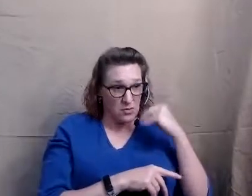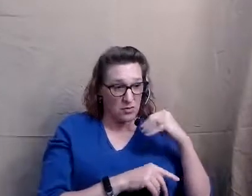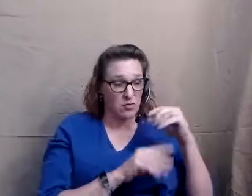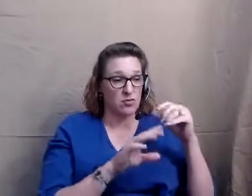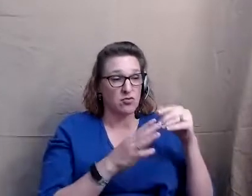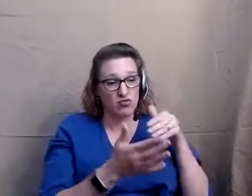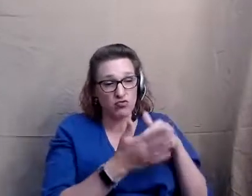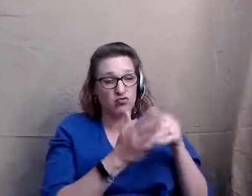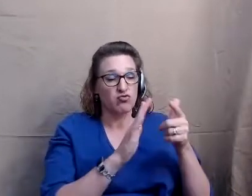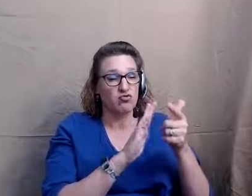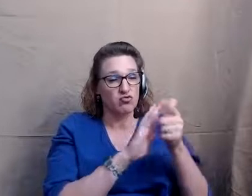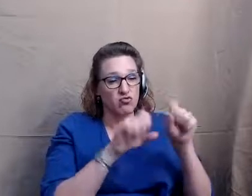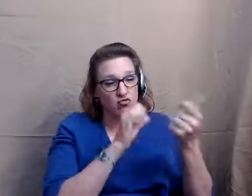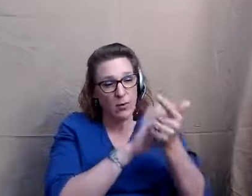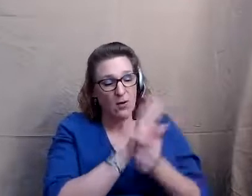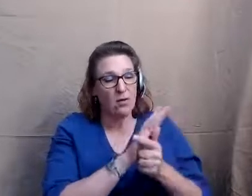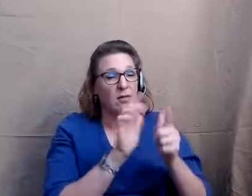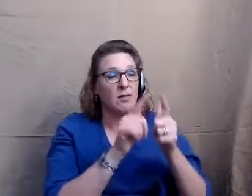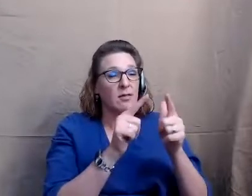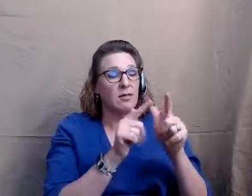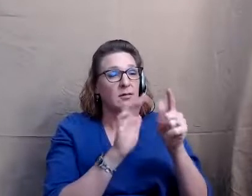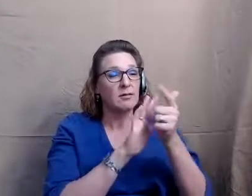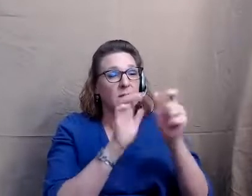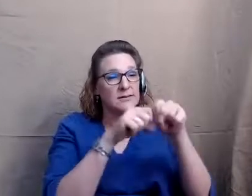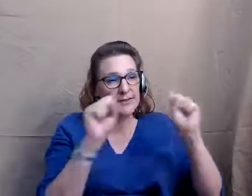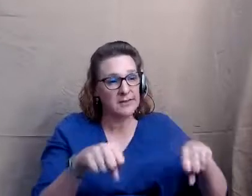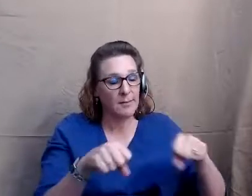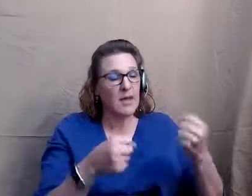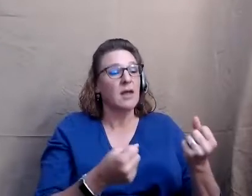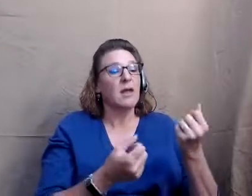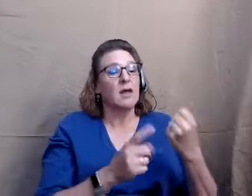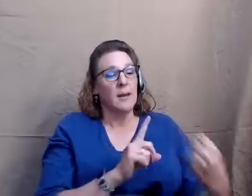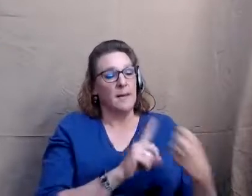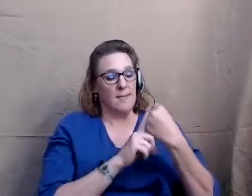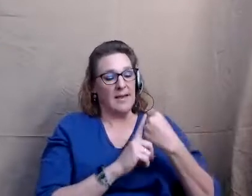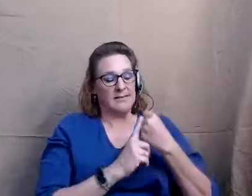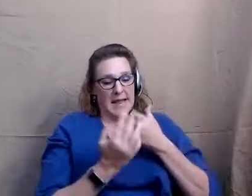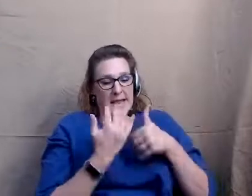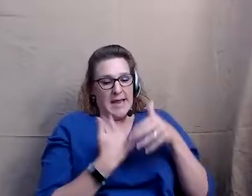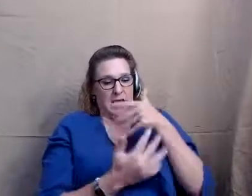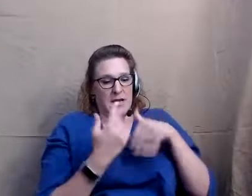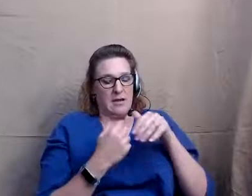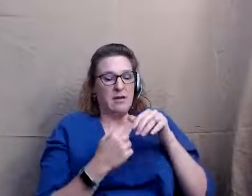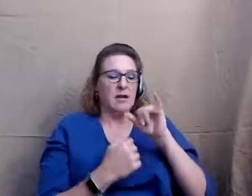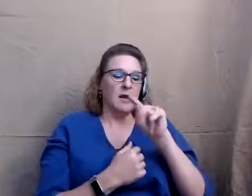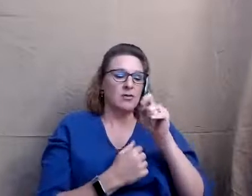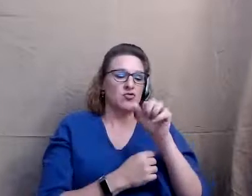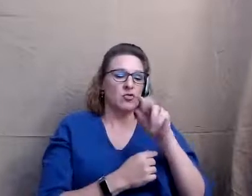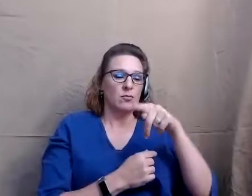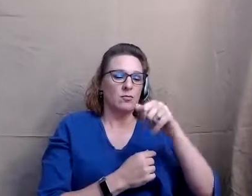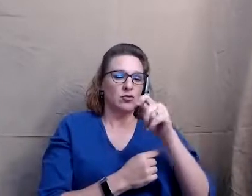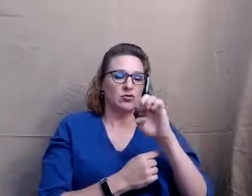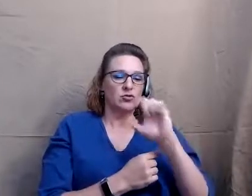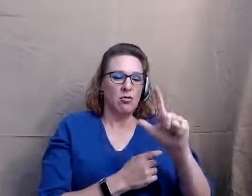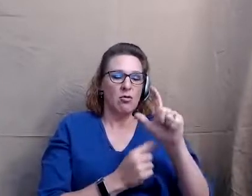through incarceration, is then recycled into their interpersonal relationships. So it's ironic that people who are being punished